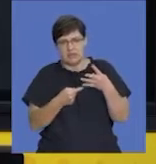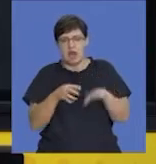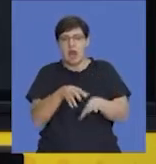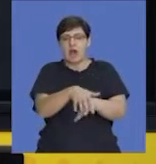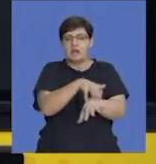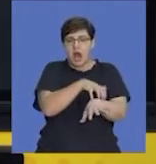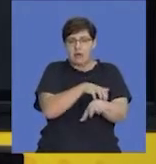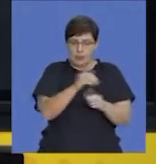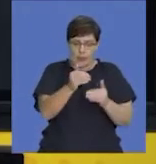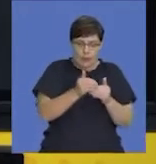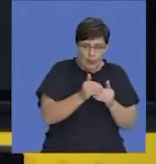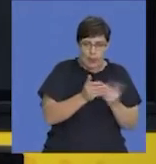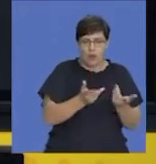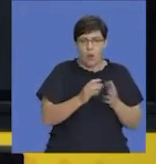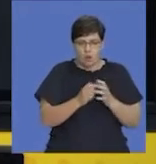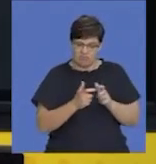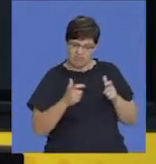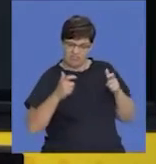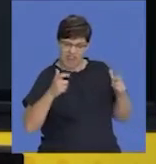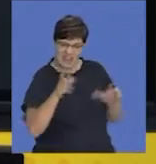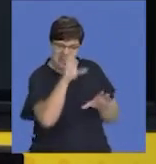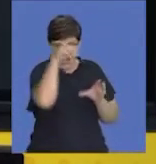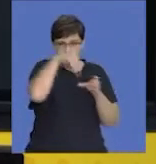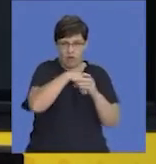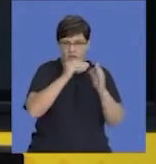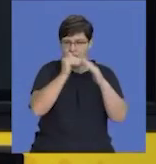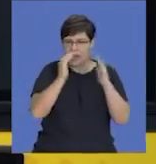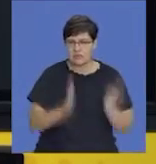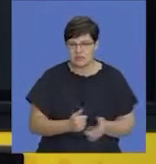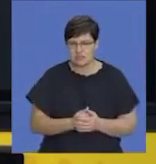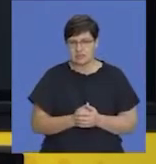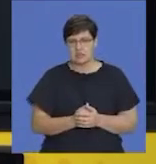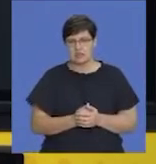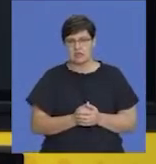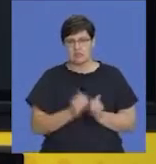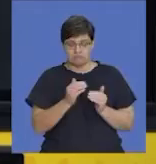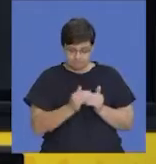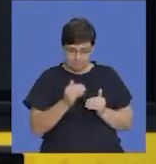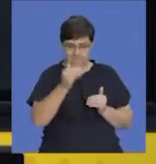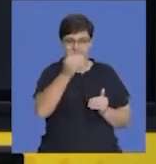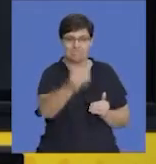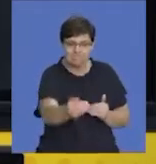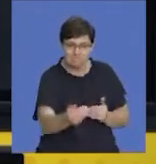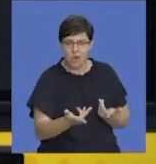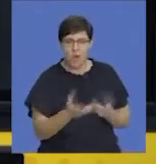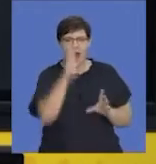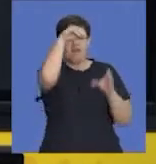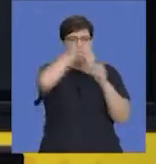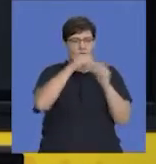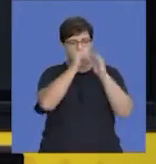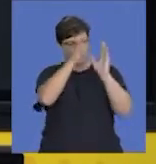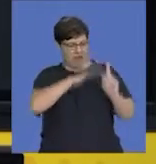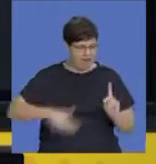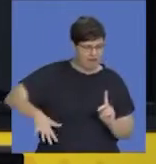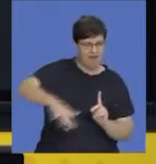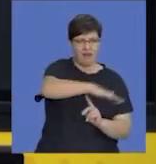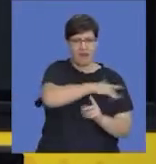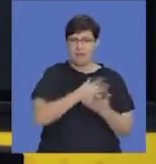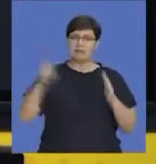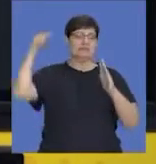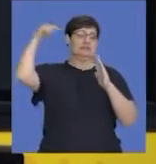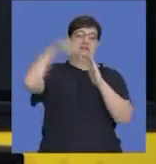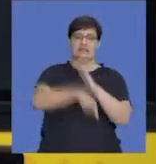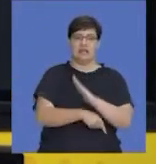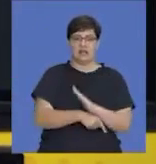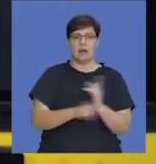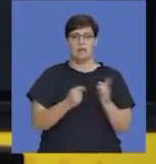includes, is part of the house, whether there is an extension or whatever the case is. But we mustn't go into too much of detail where we lose